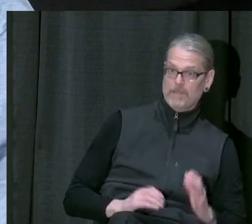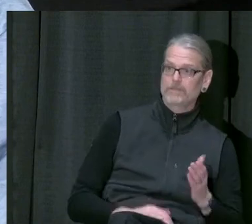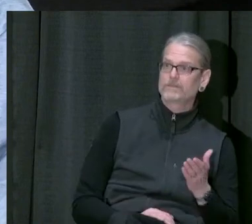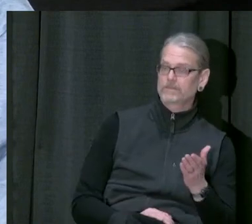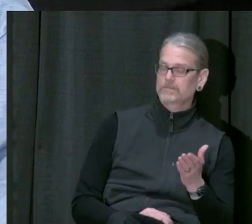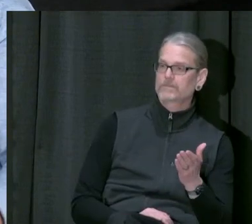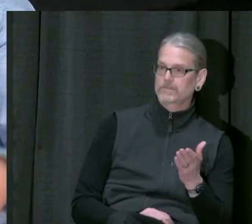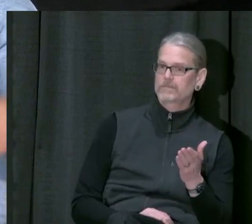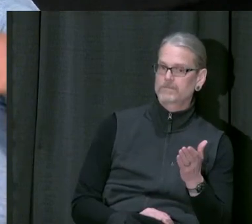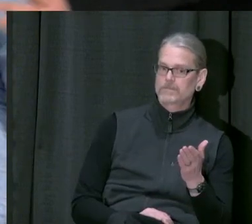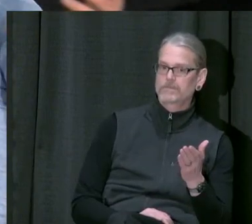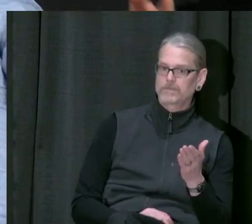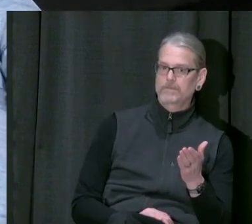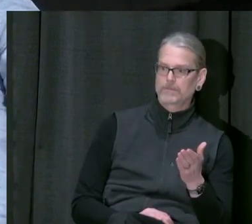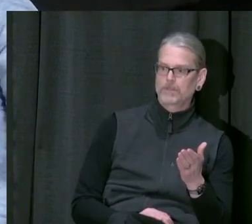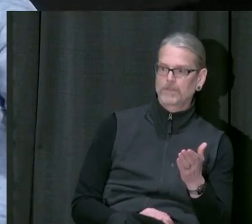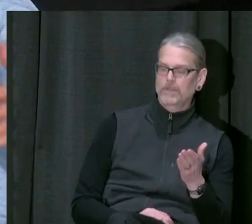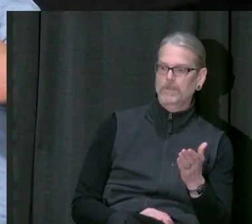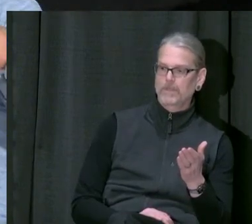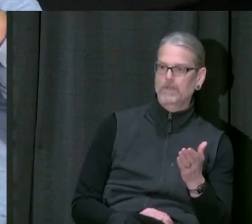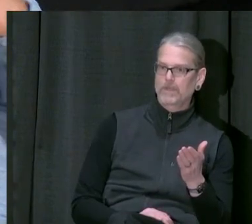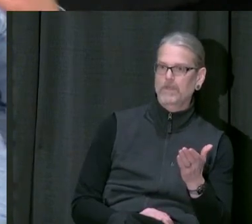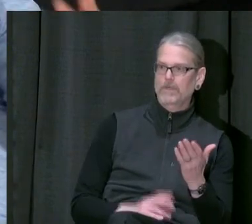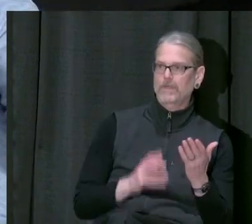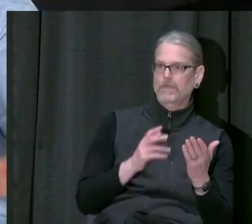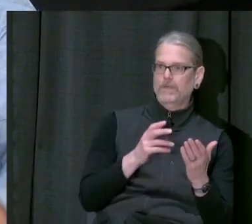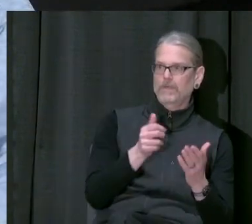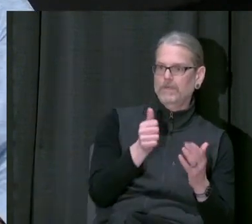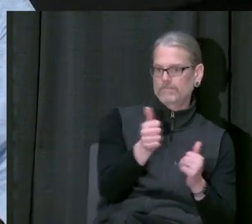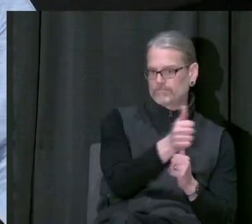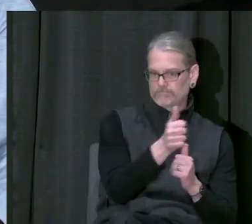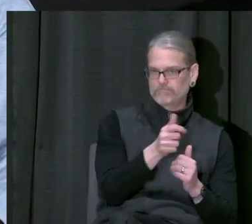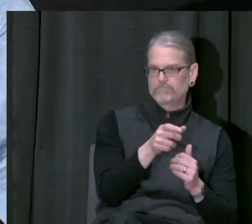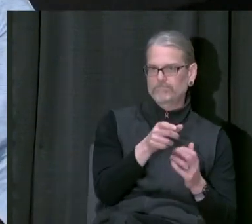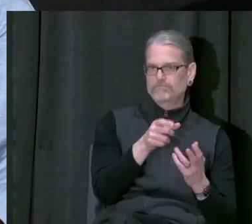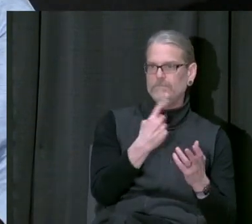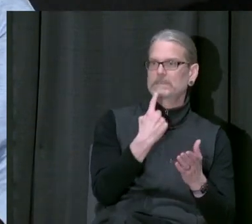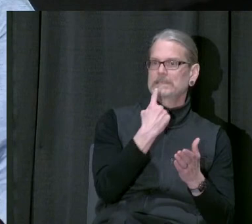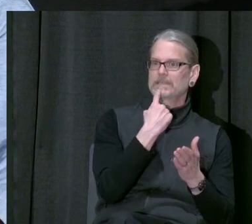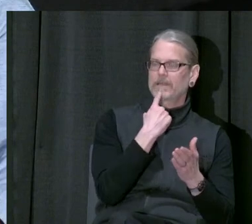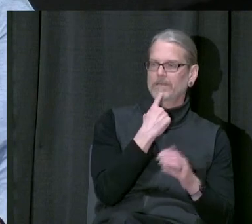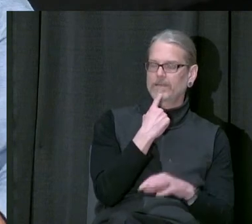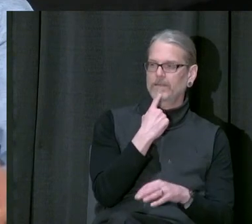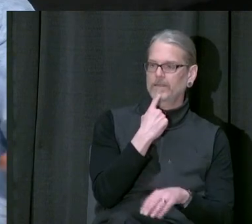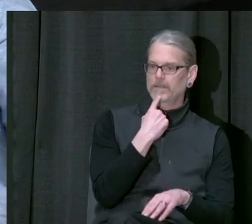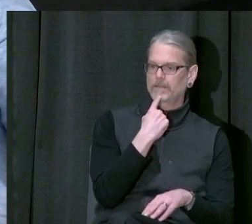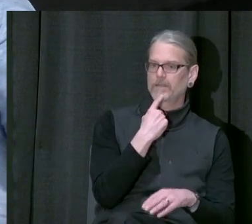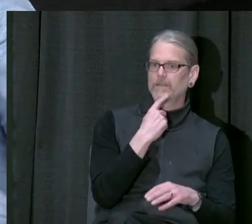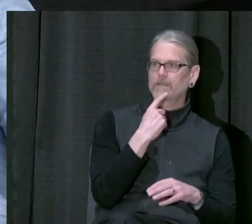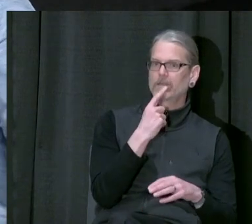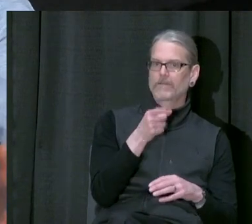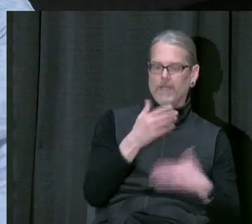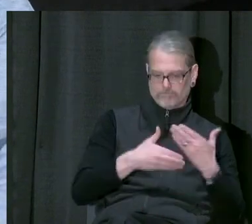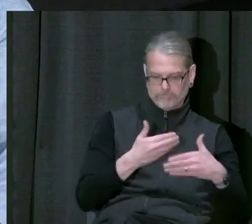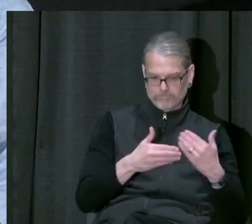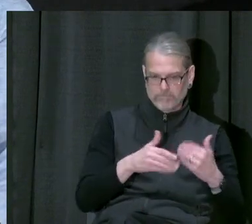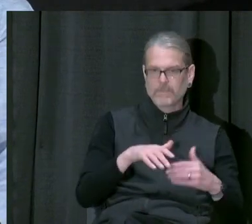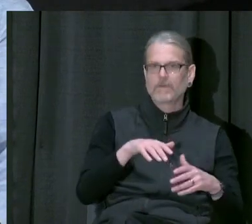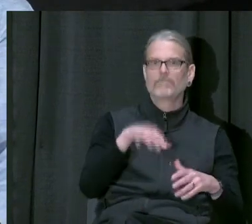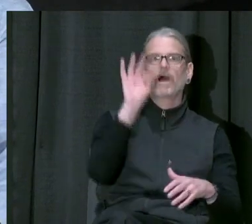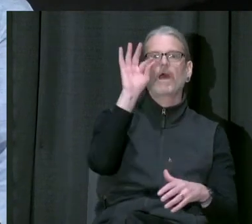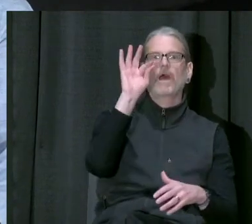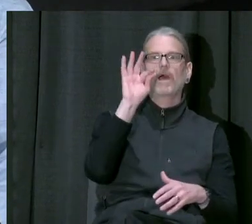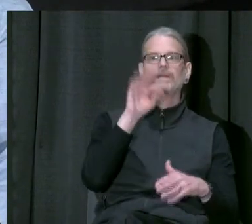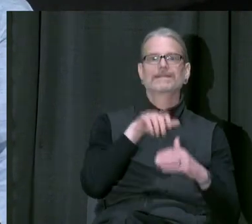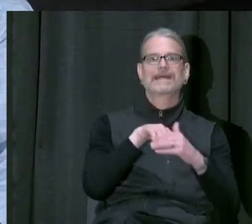who, by their own accord or however, they discover accessibility and they see